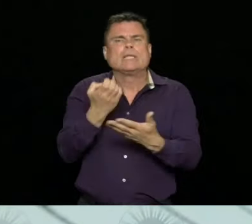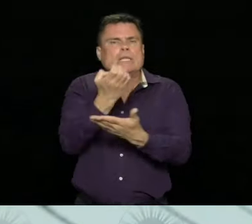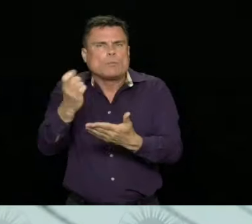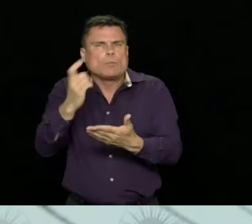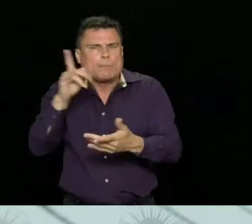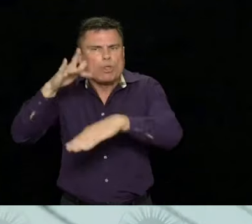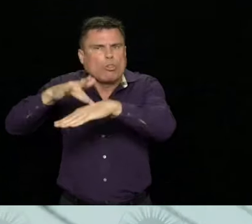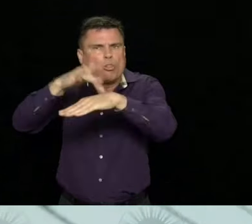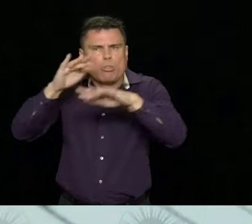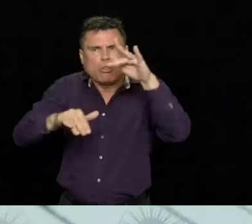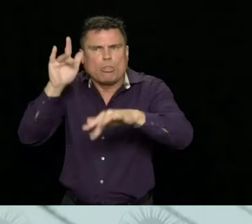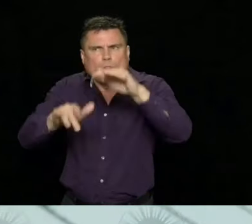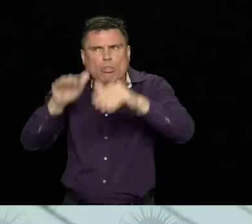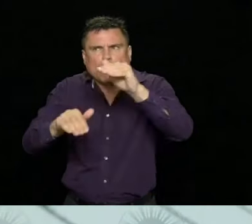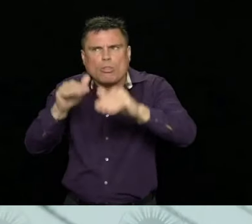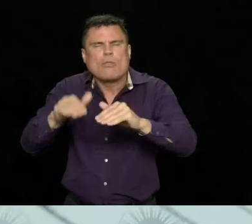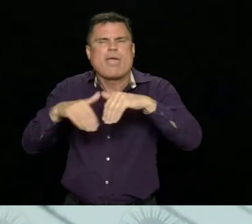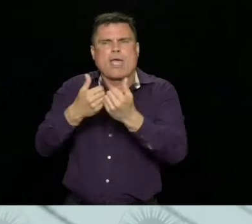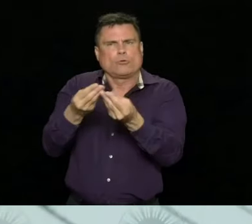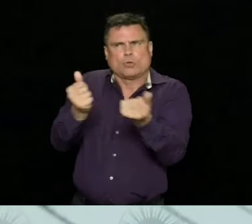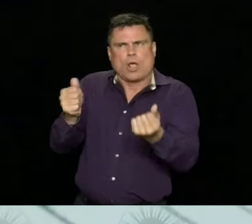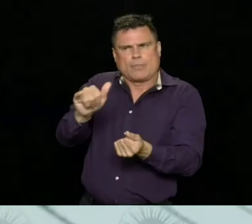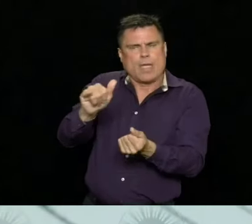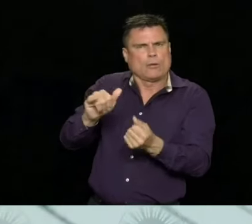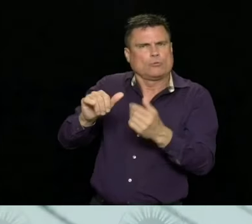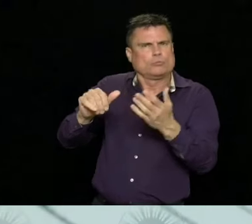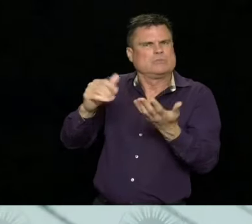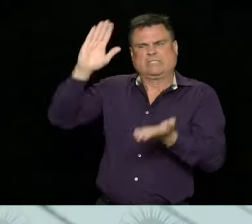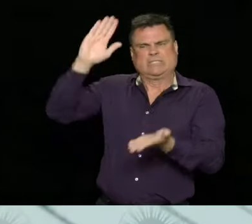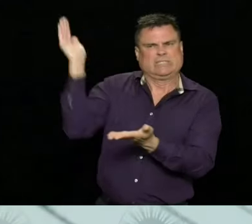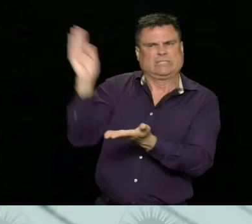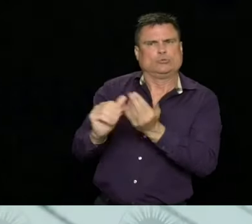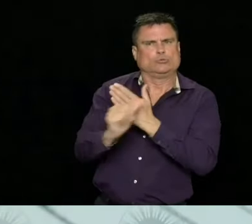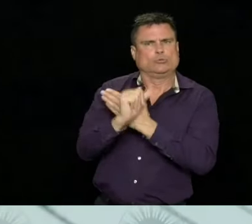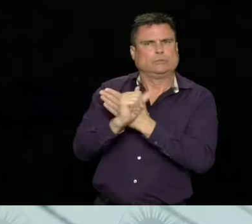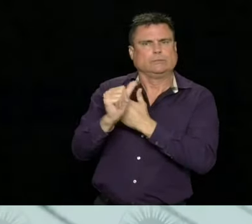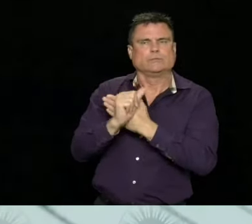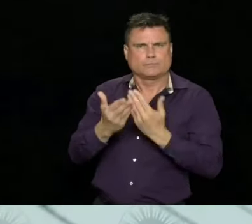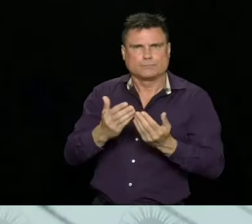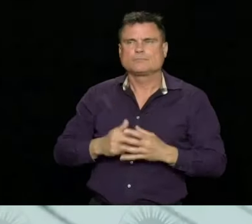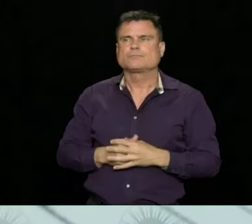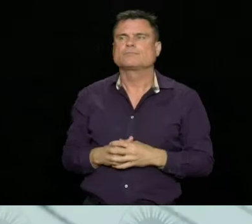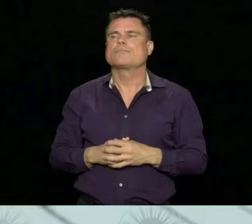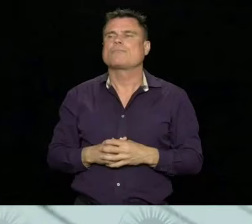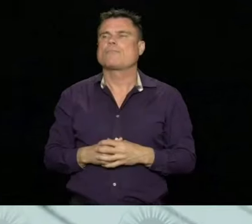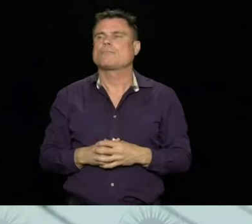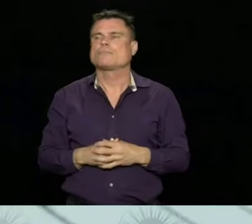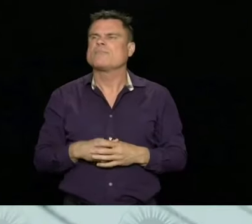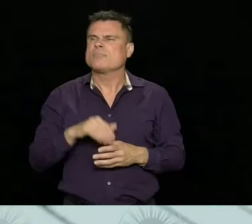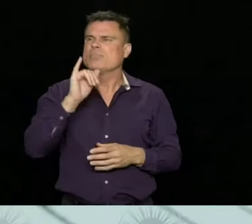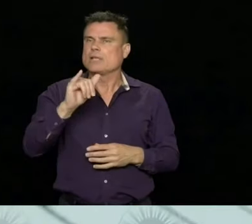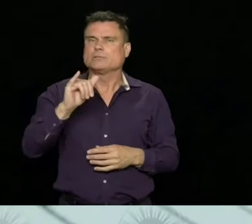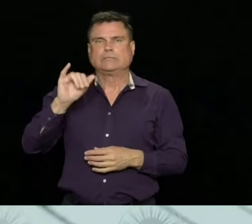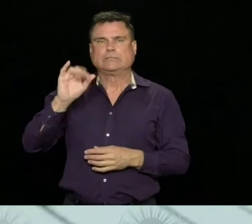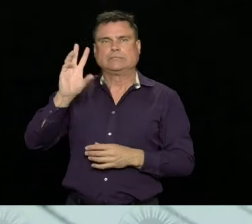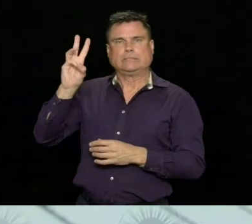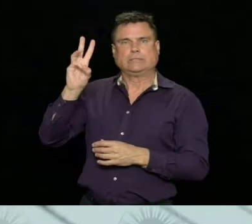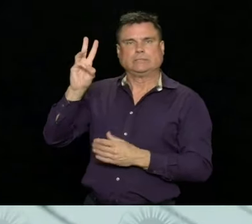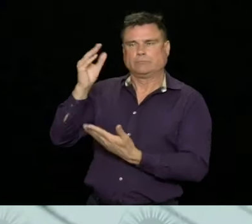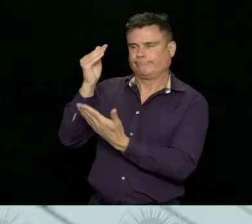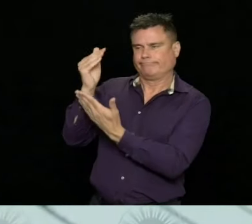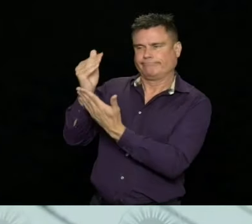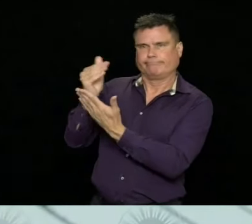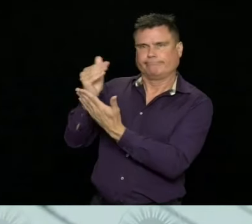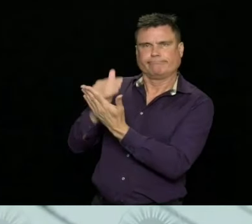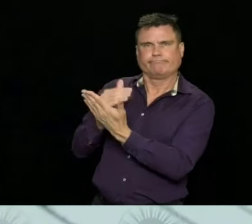I think those are part of the 6-stage restart program. So I encourage them to go to WorkSafeBC